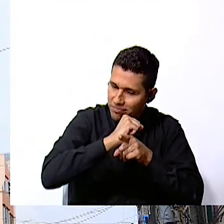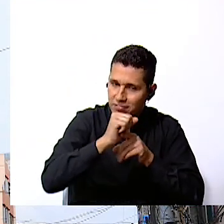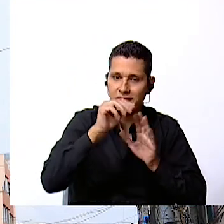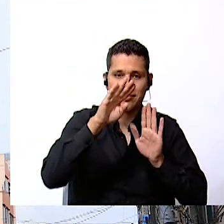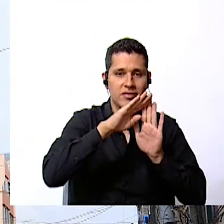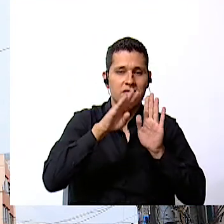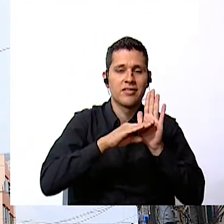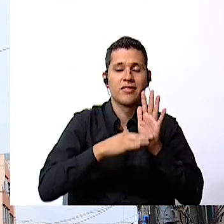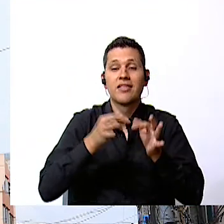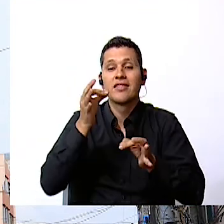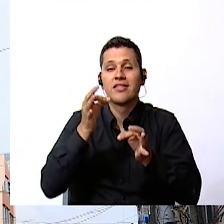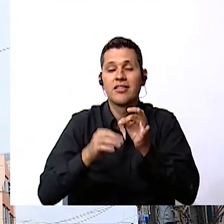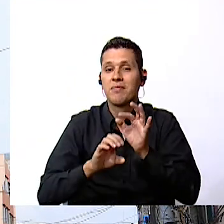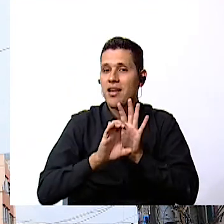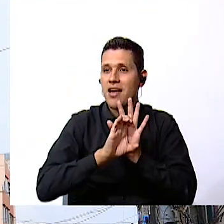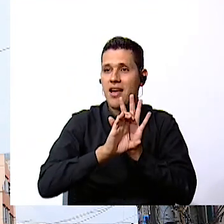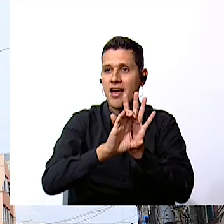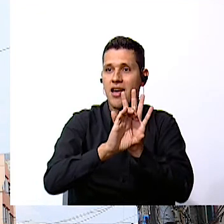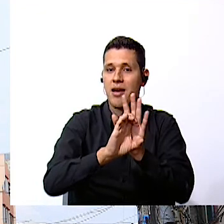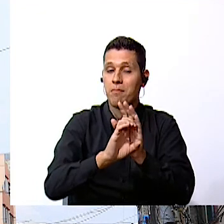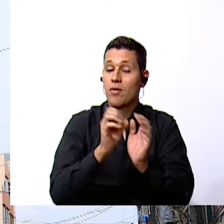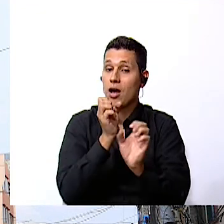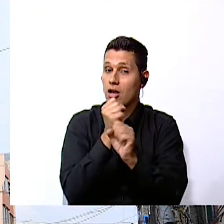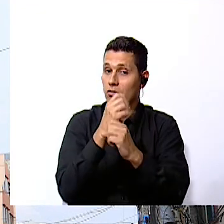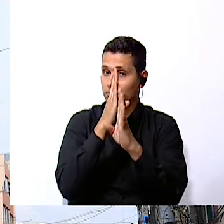For example, make a line.